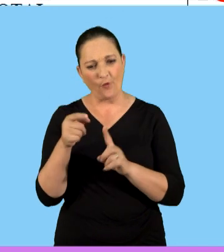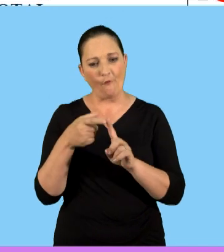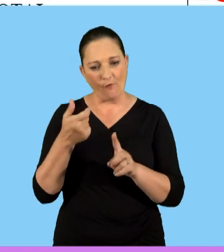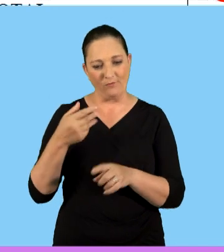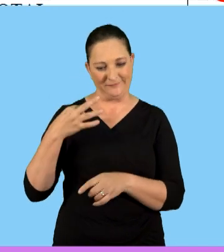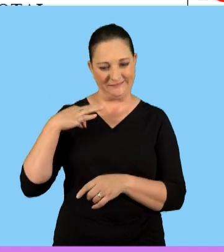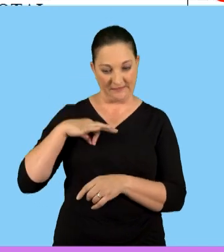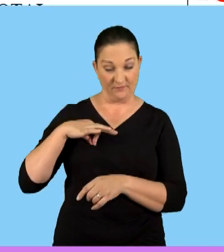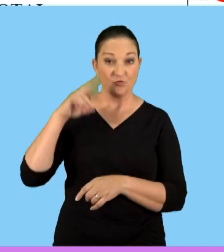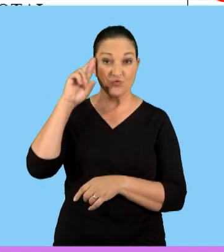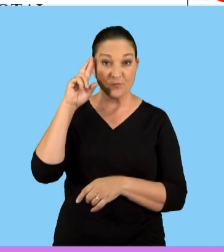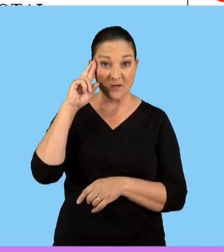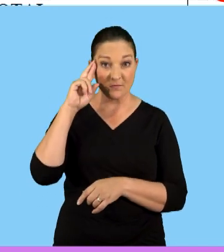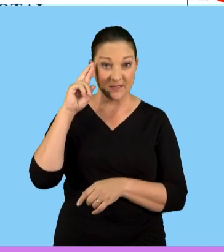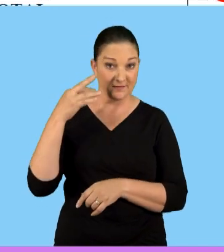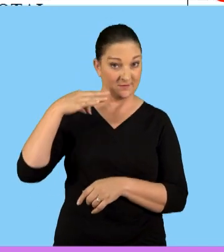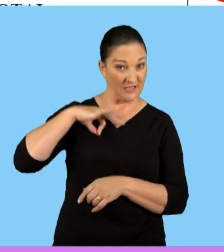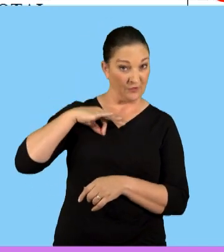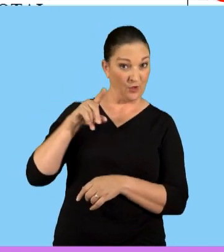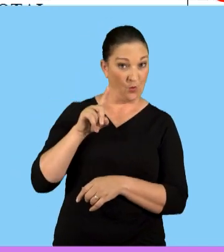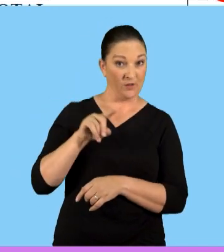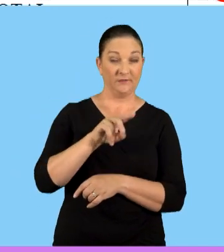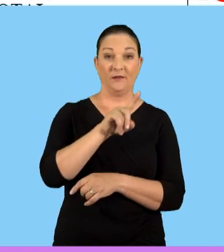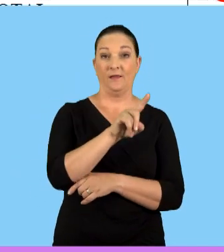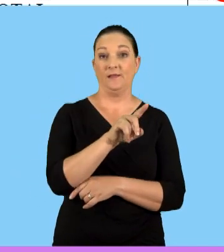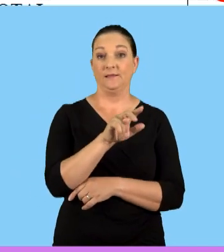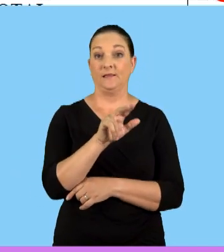monthly income, or the total monthly income?